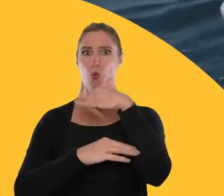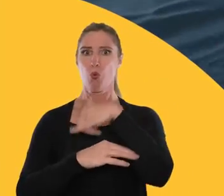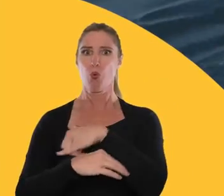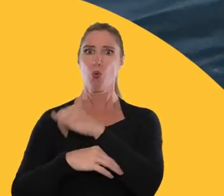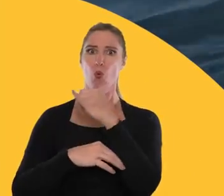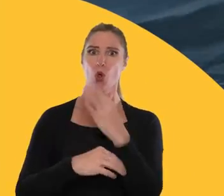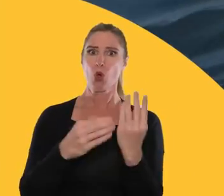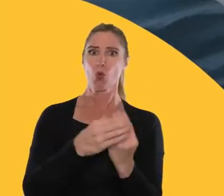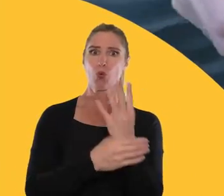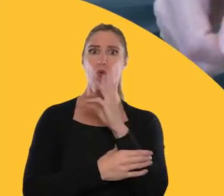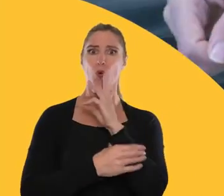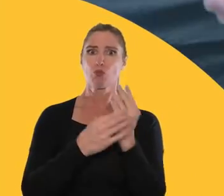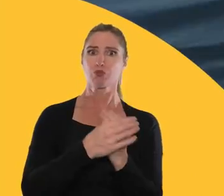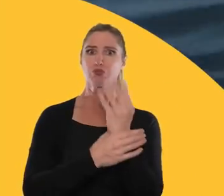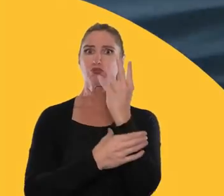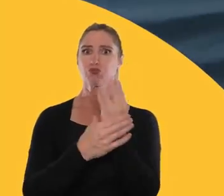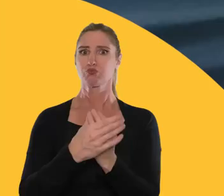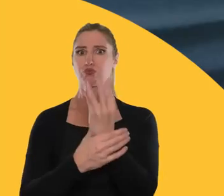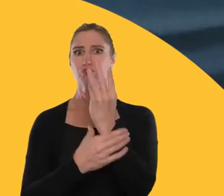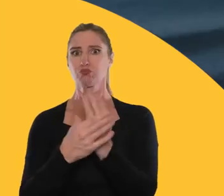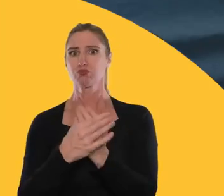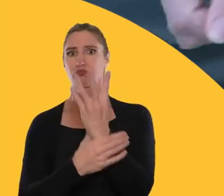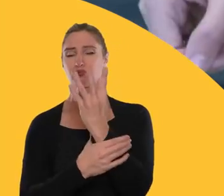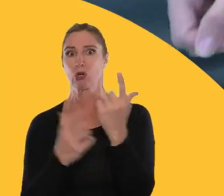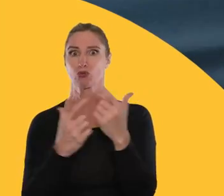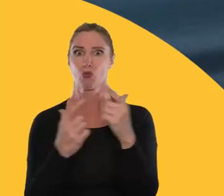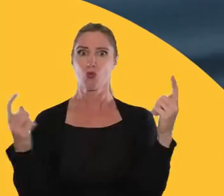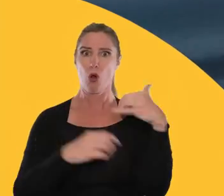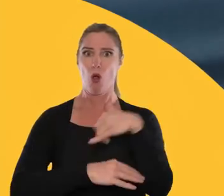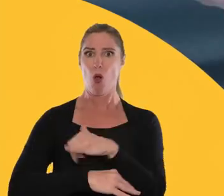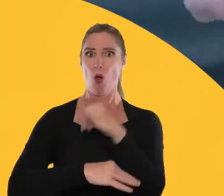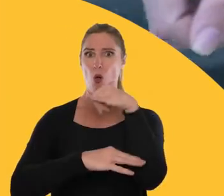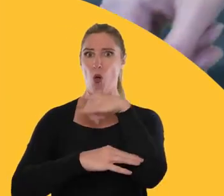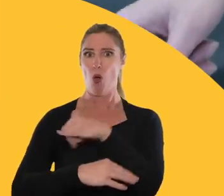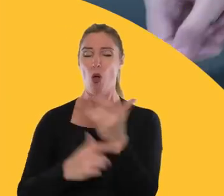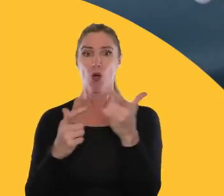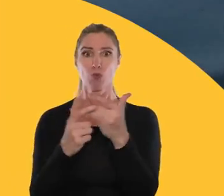humongous whale, spouting in the water.